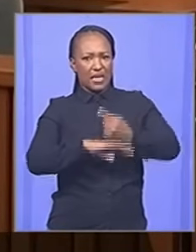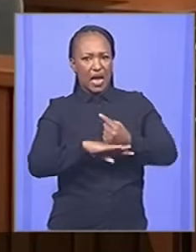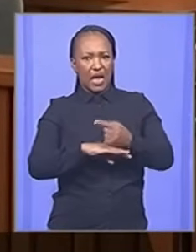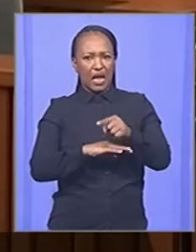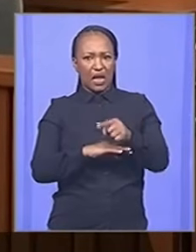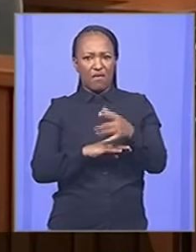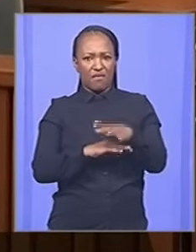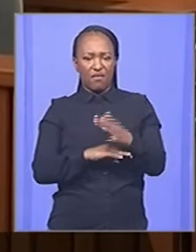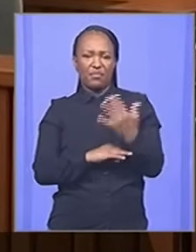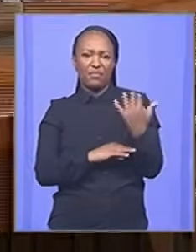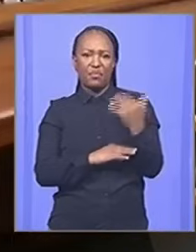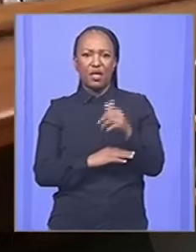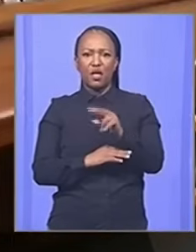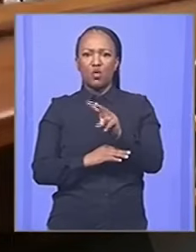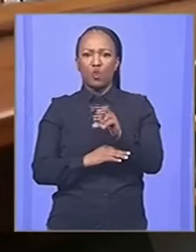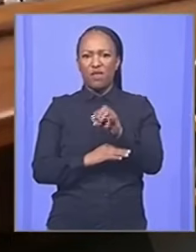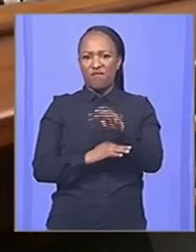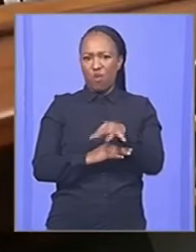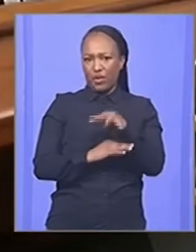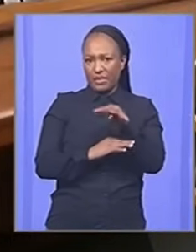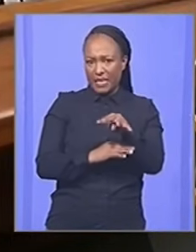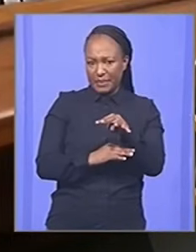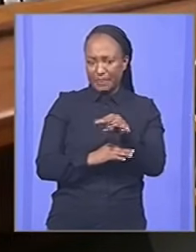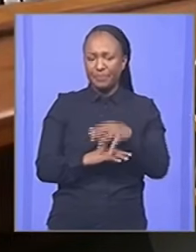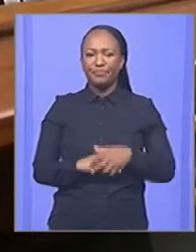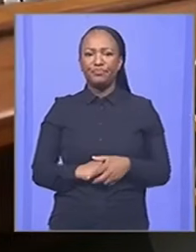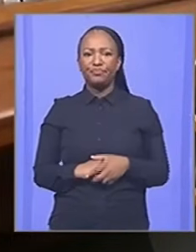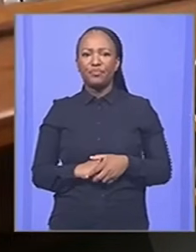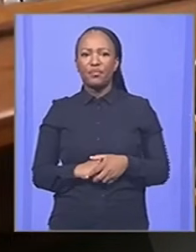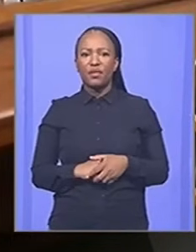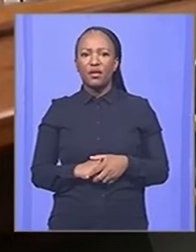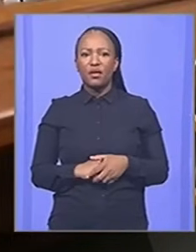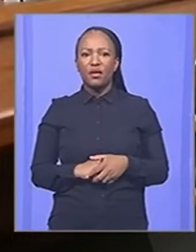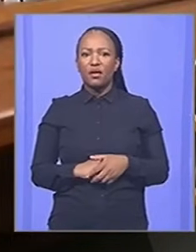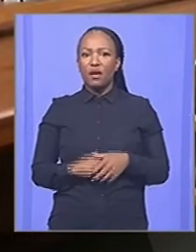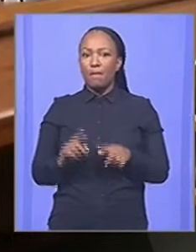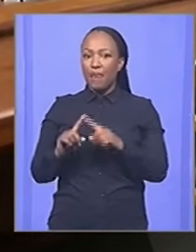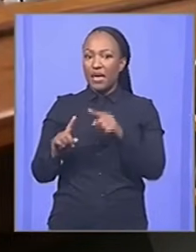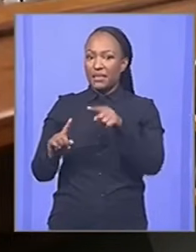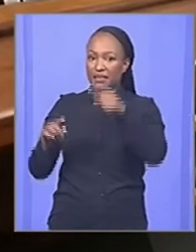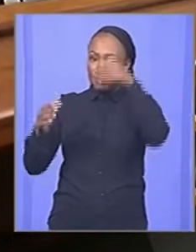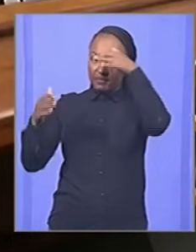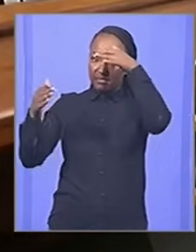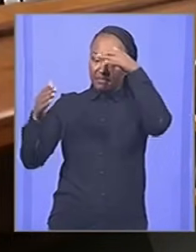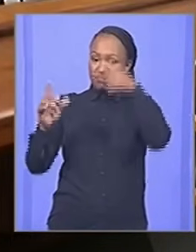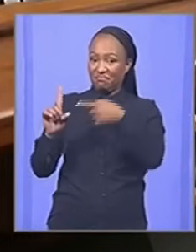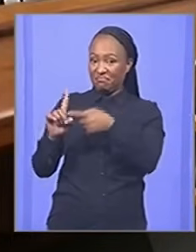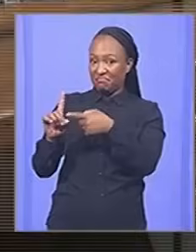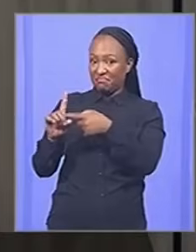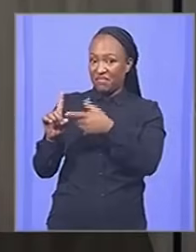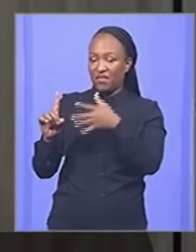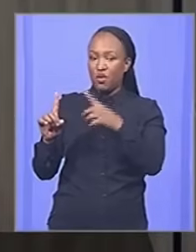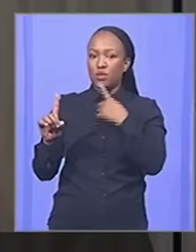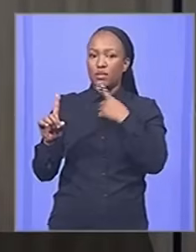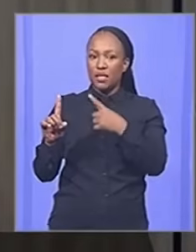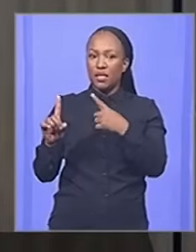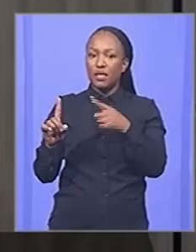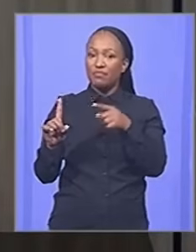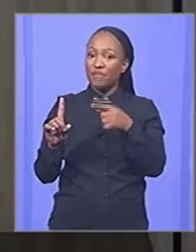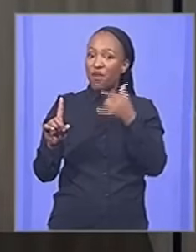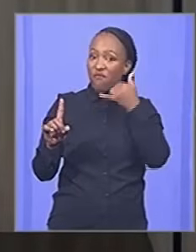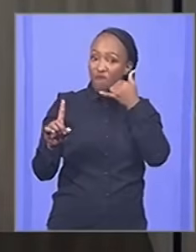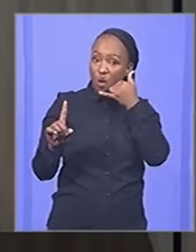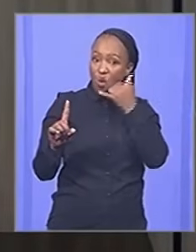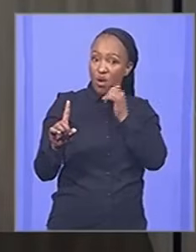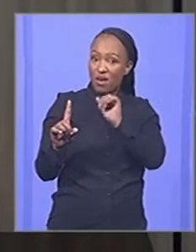26 Diphalane 2014. Le ge go le bjalo setsebi seo sa tša dillathekeng o boditše kgoro gore mogala wa Ncube o